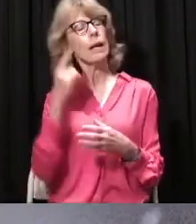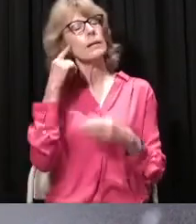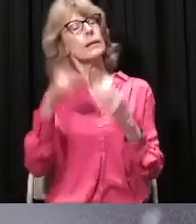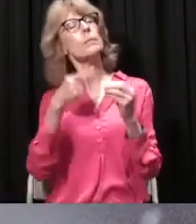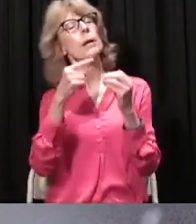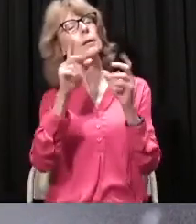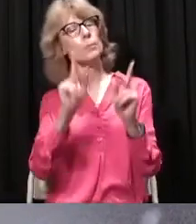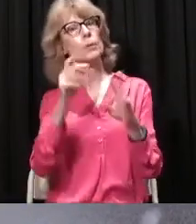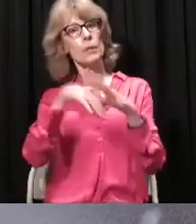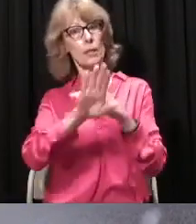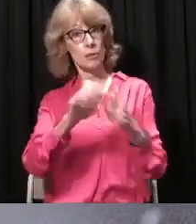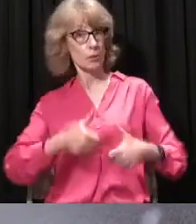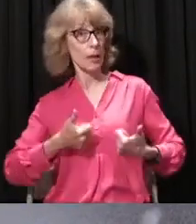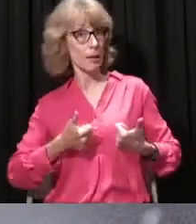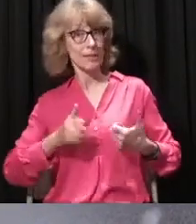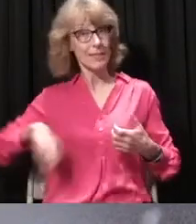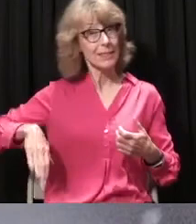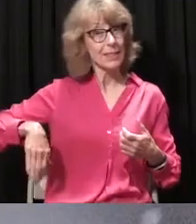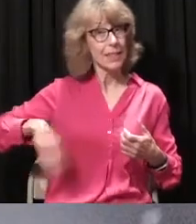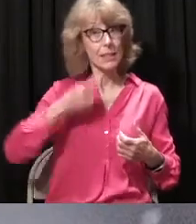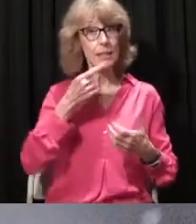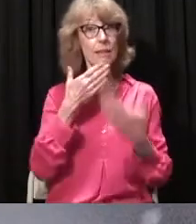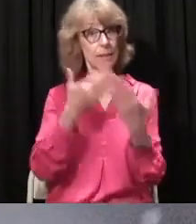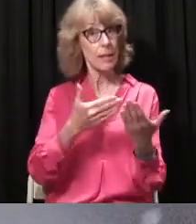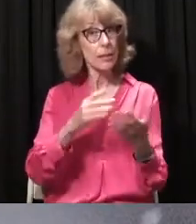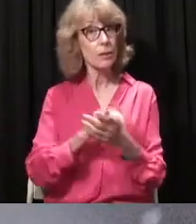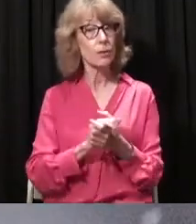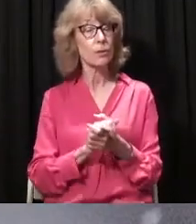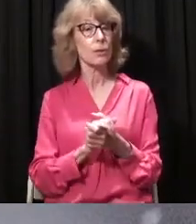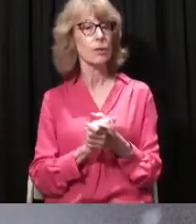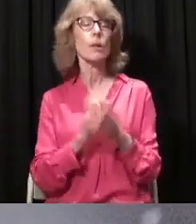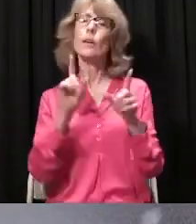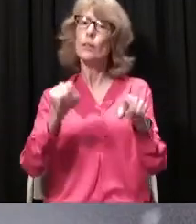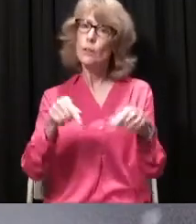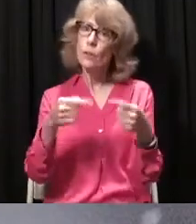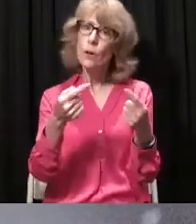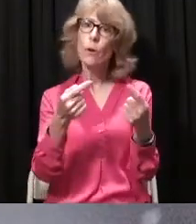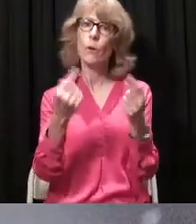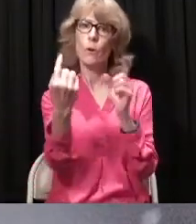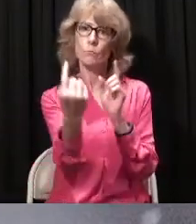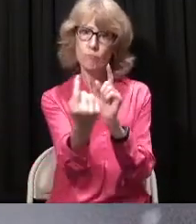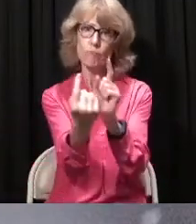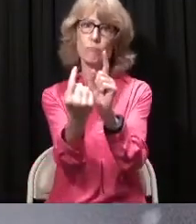you, but you just haven't taken the time to really go to that person and say, no, really,